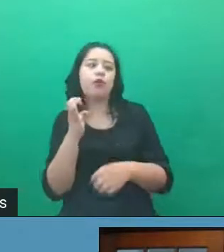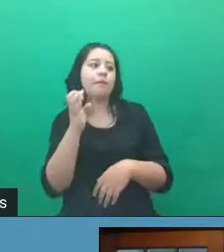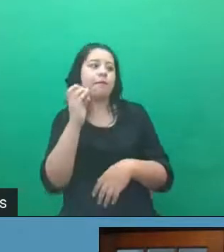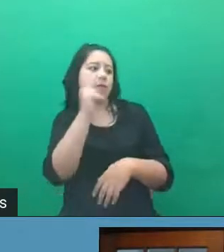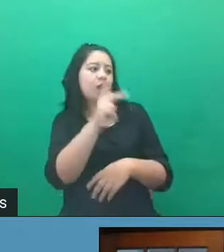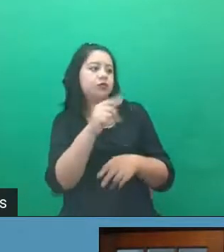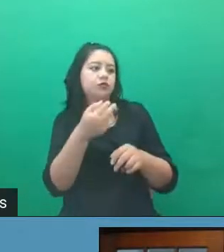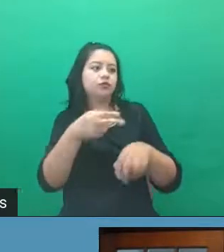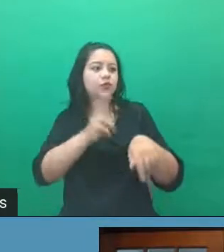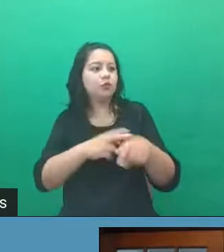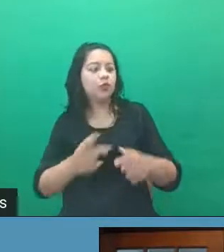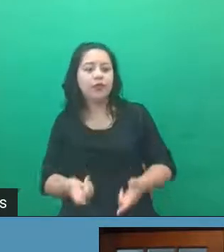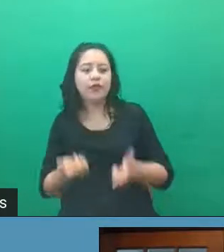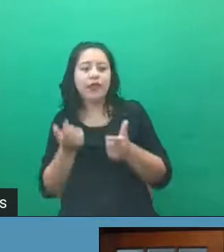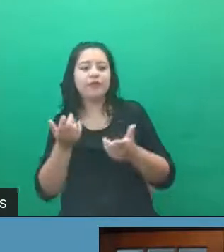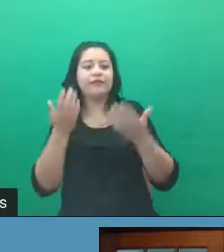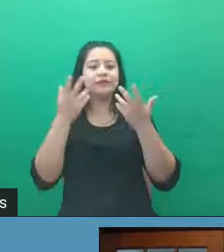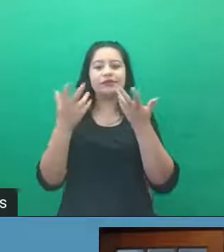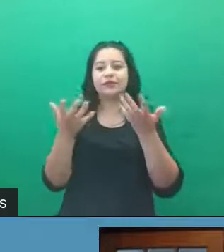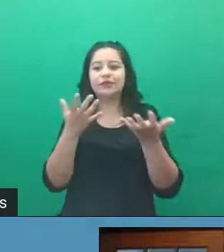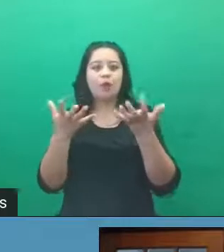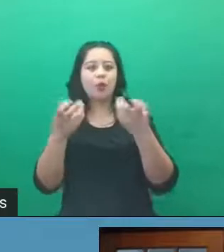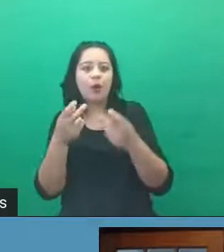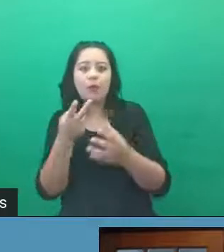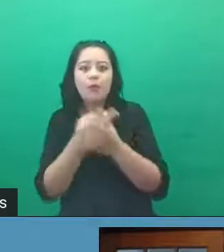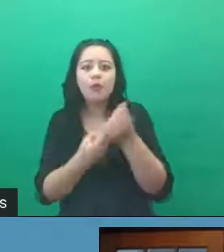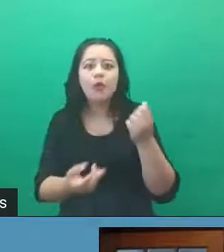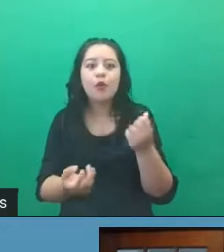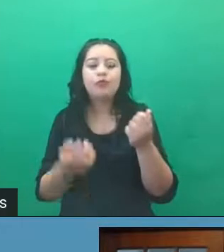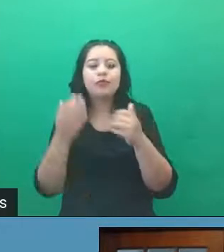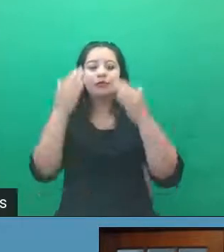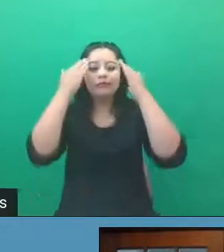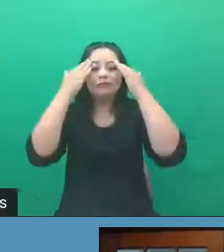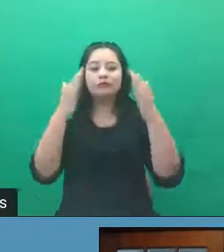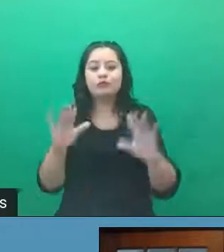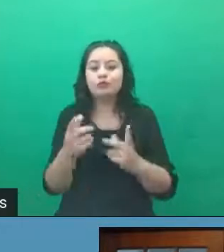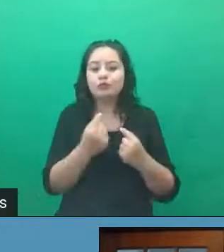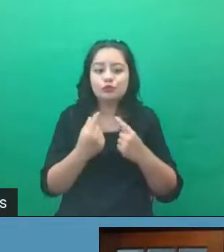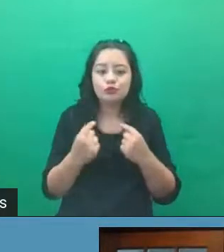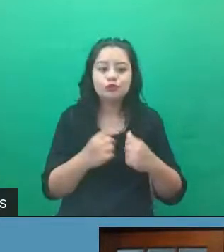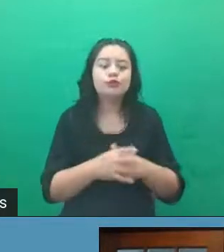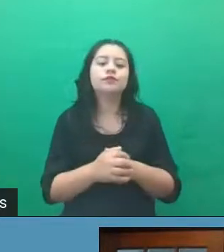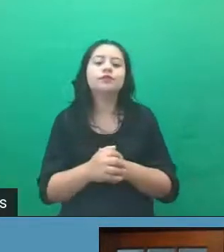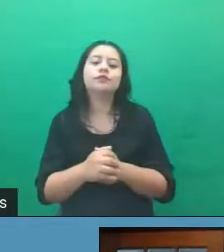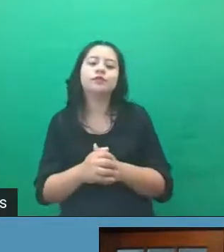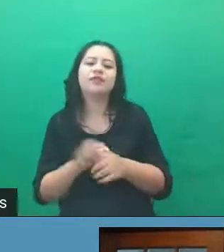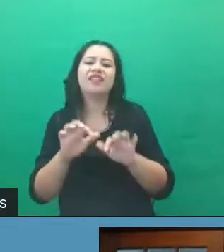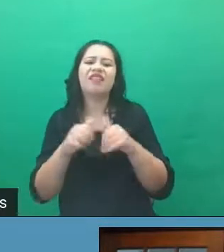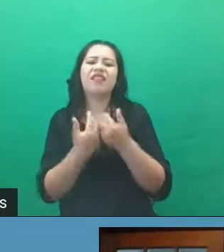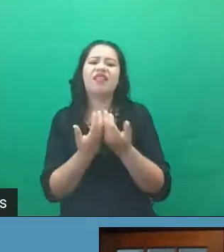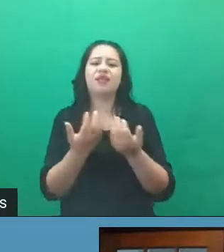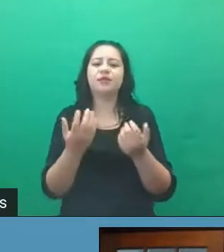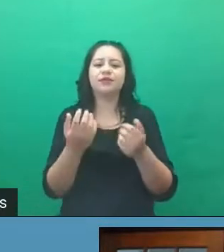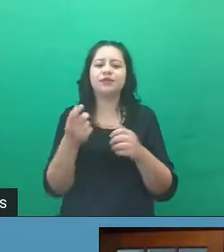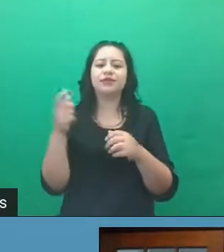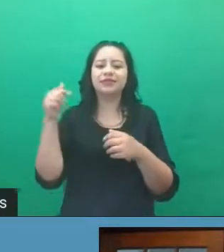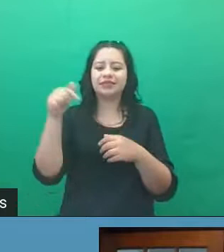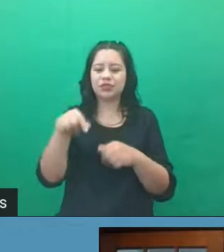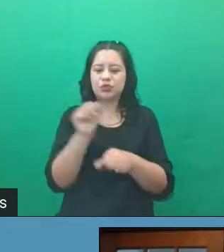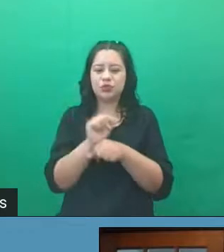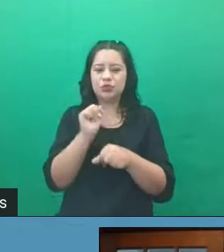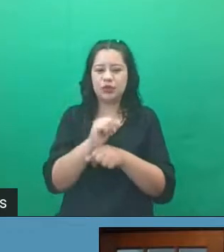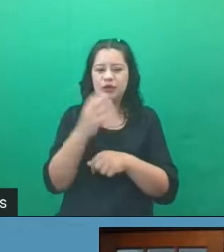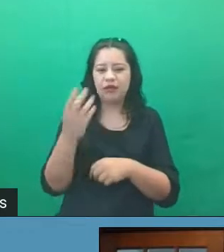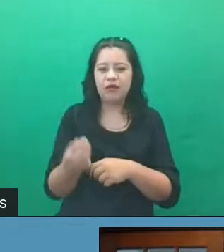So I'm understanding for like our conferences, for example, there's a demand a little bit more for a hybrid experience. How does that work out